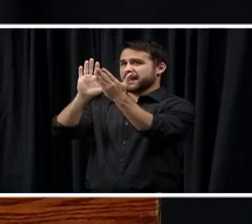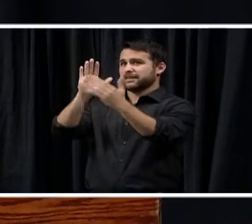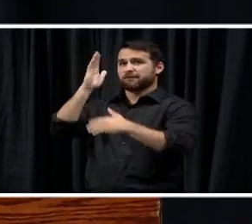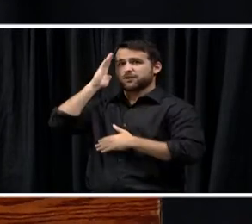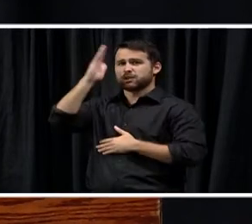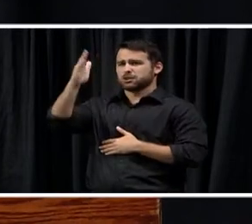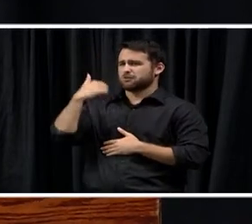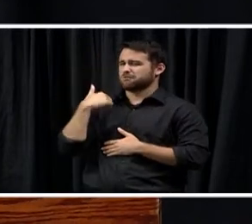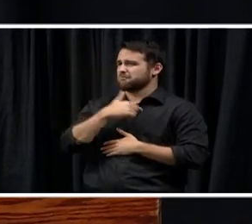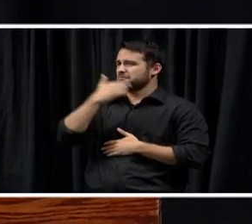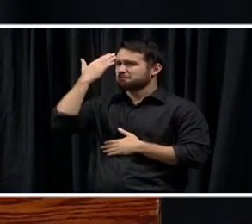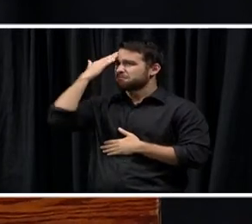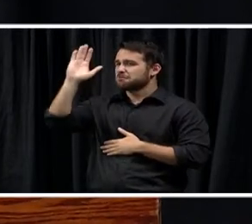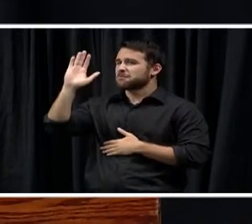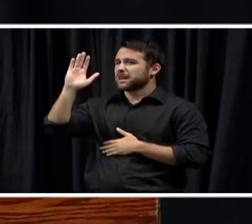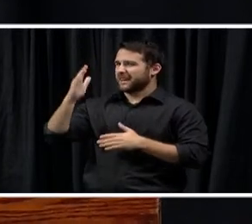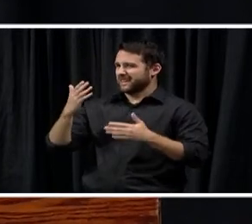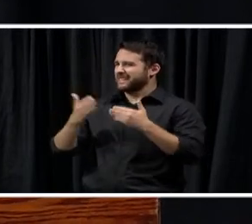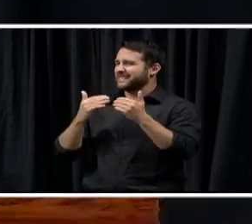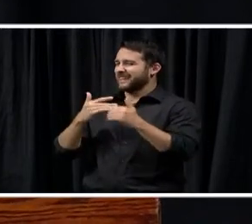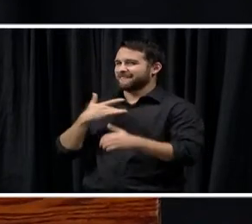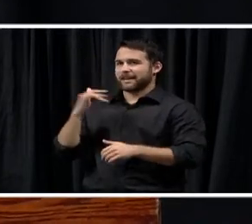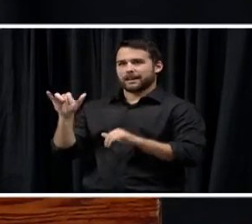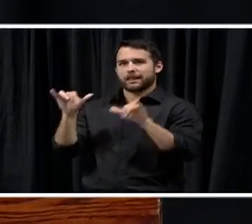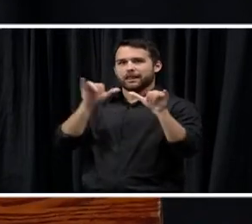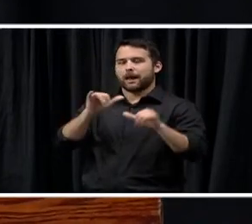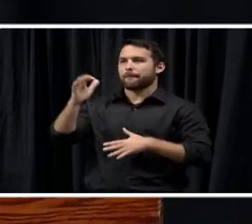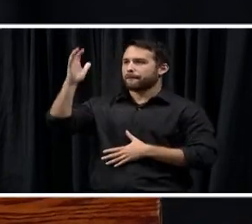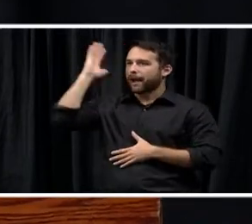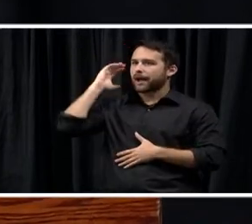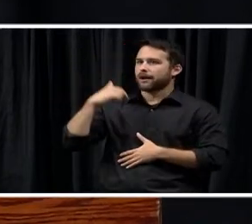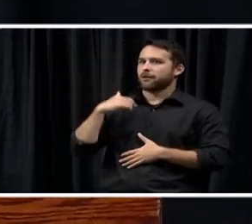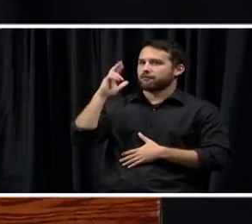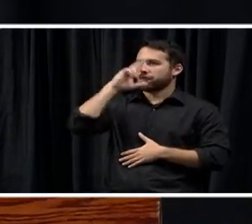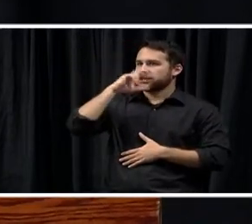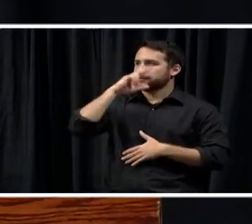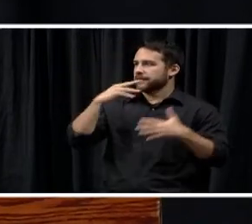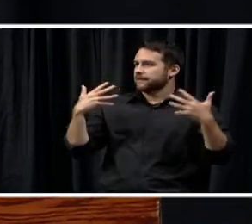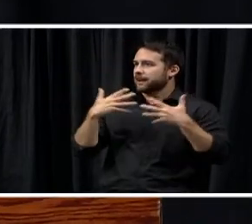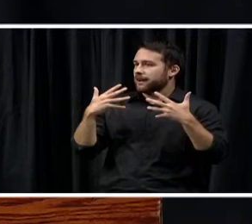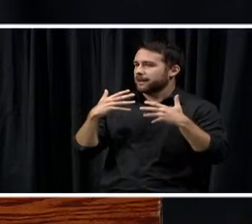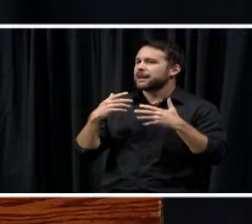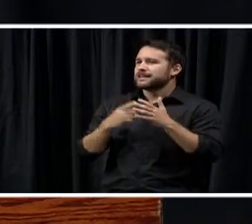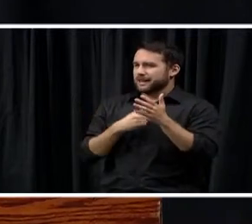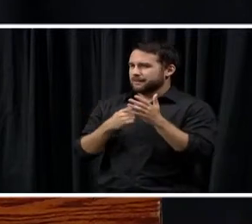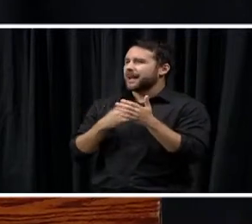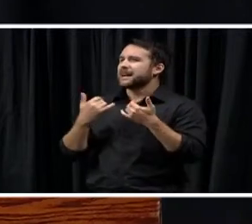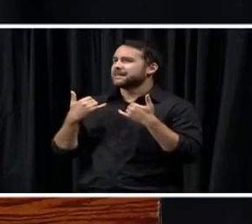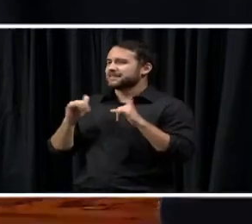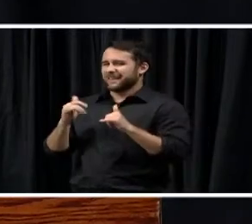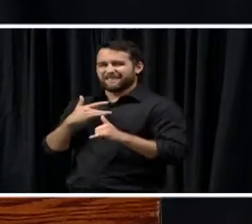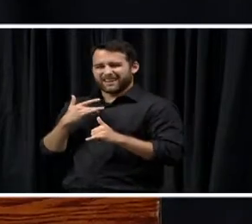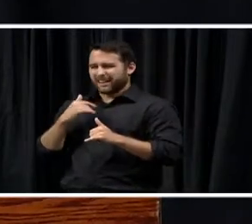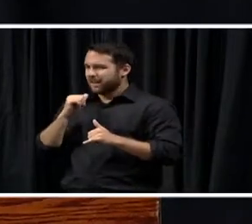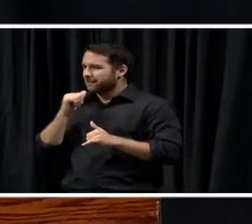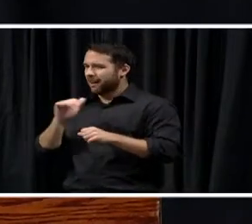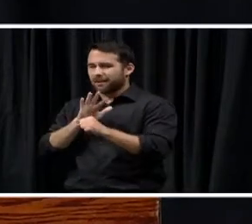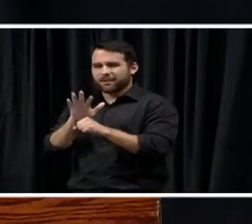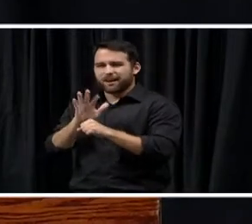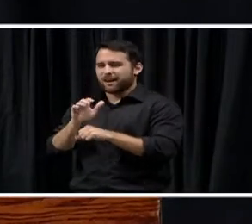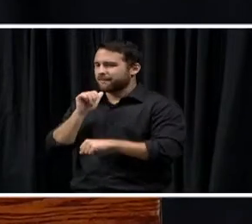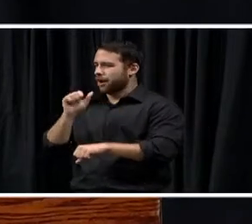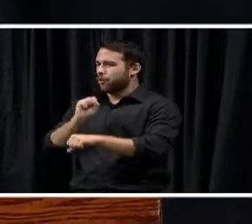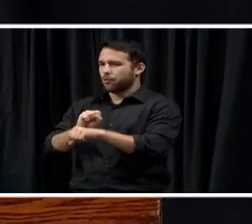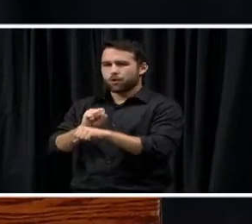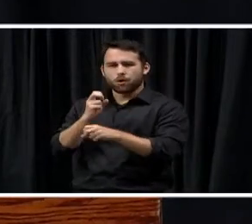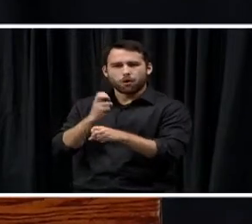easy to feel like our scared freshman selves. I know I do. I can still feel that insecurity that I'm never doing enough, not working hard enough, or won't